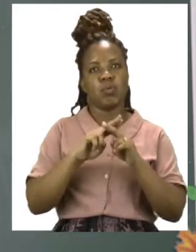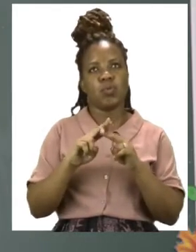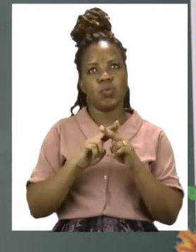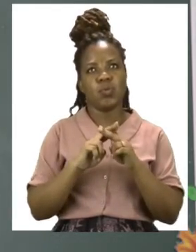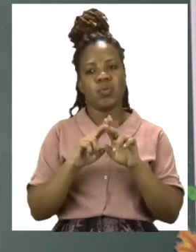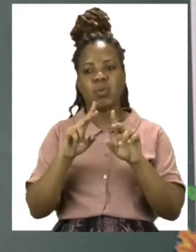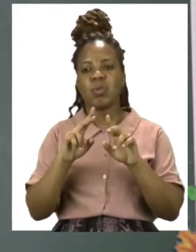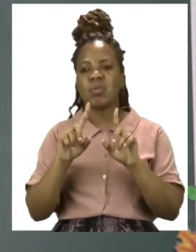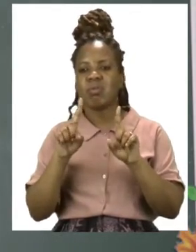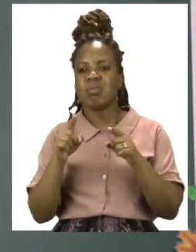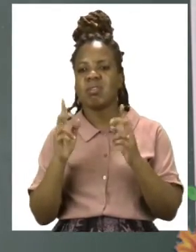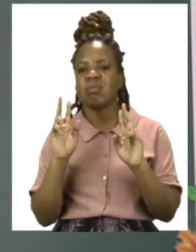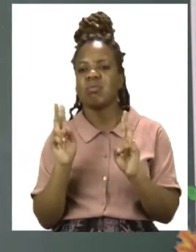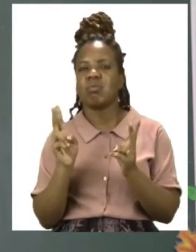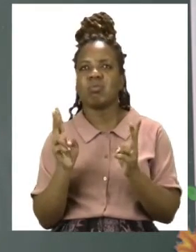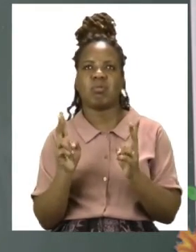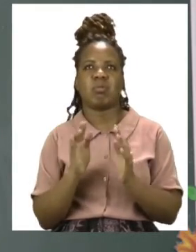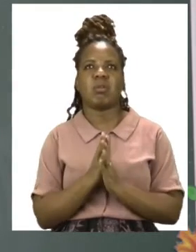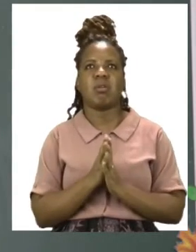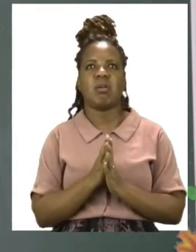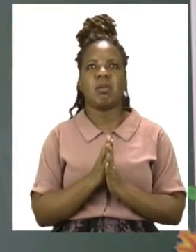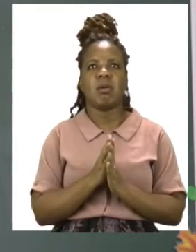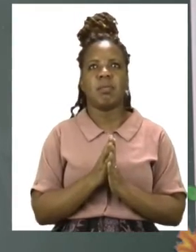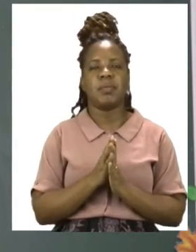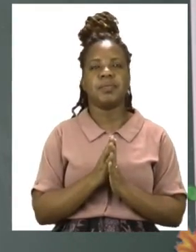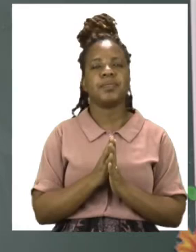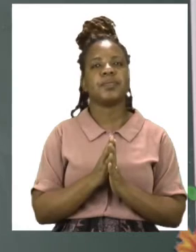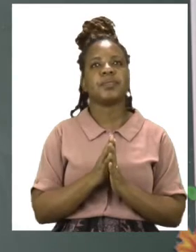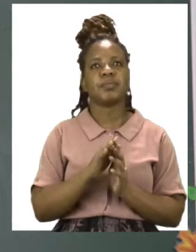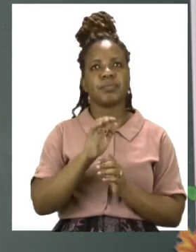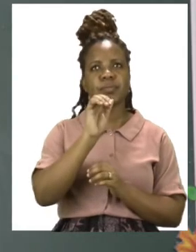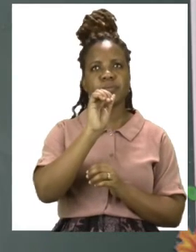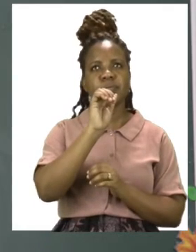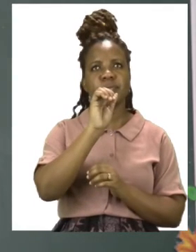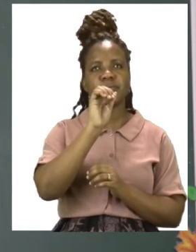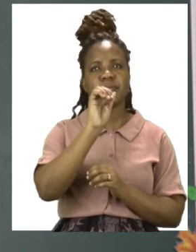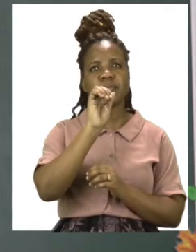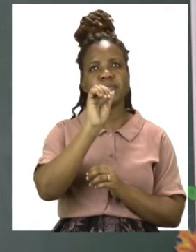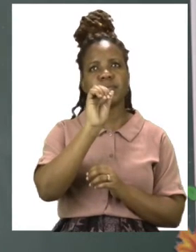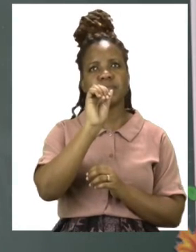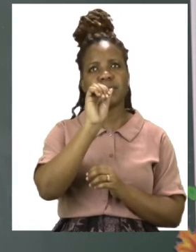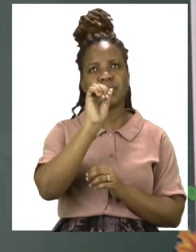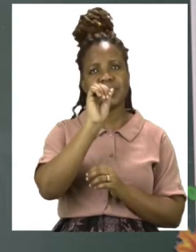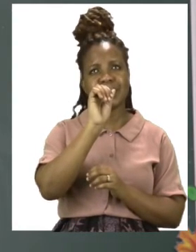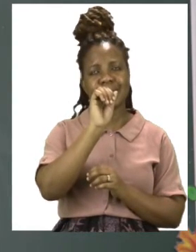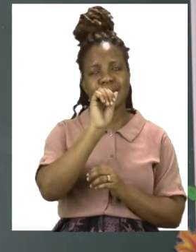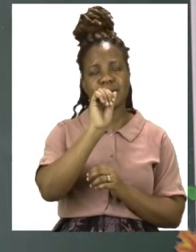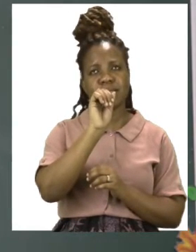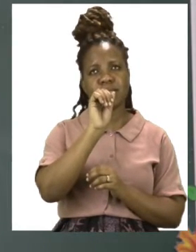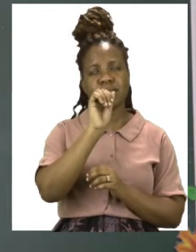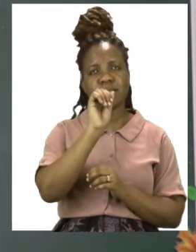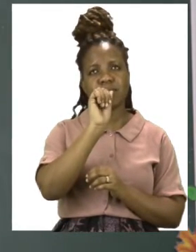a or an, you must remember for an, we use the an for words that